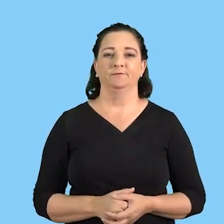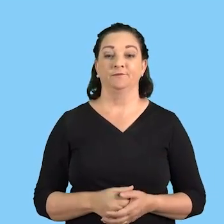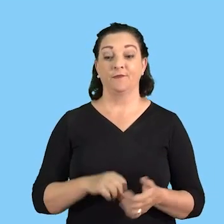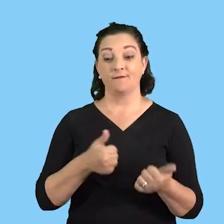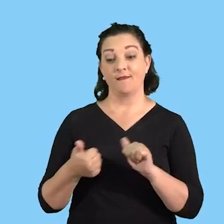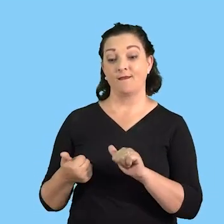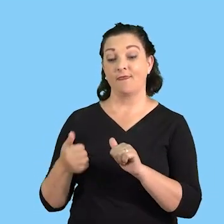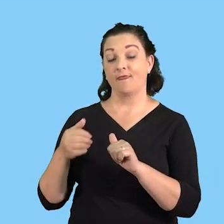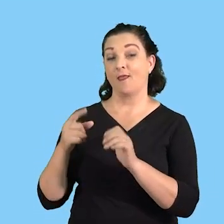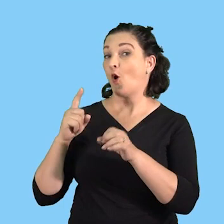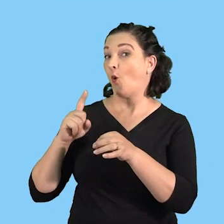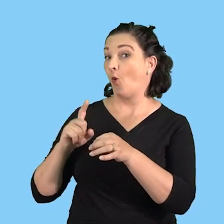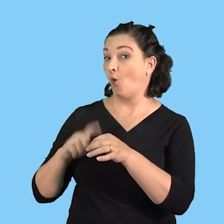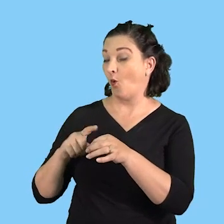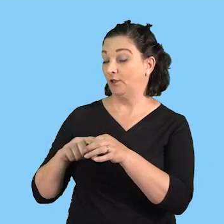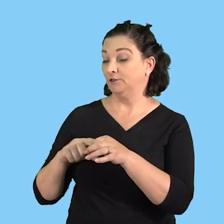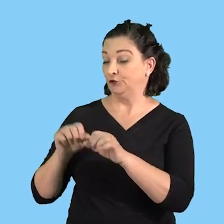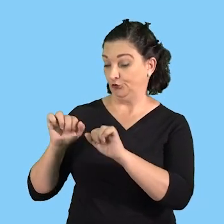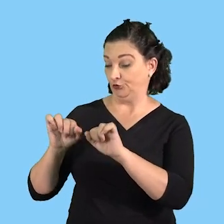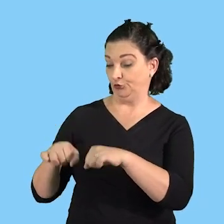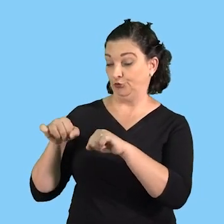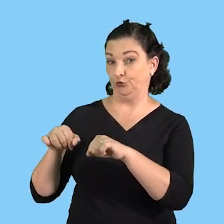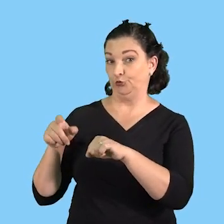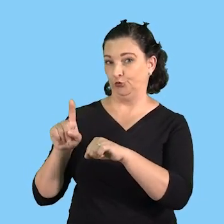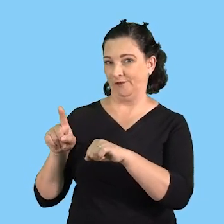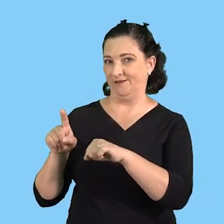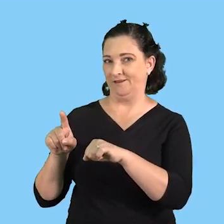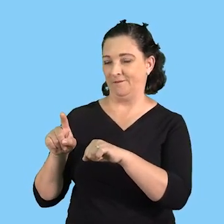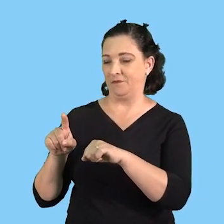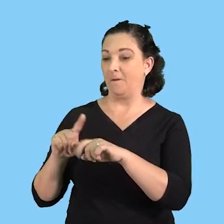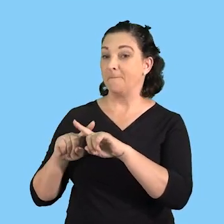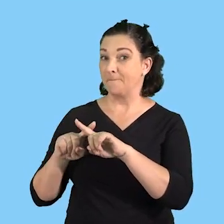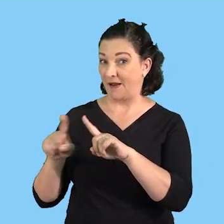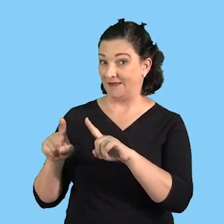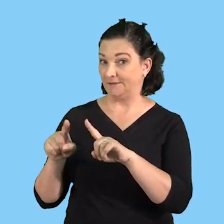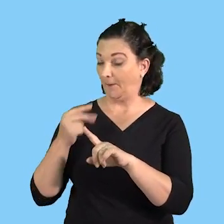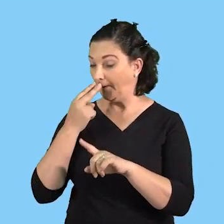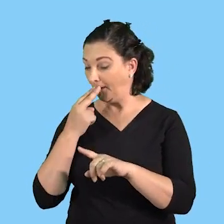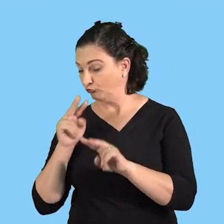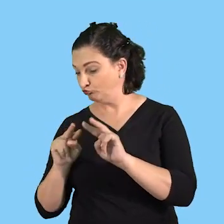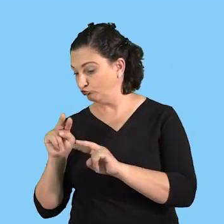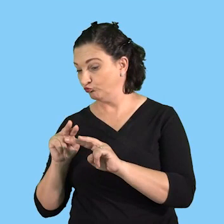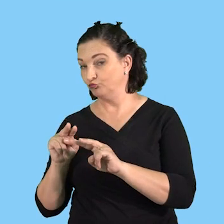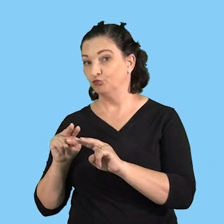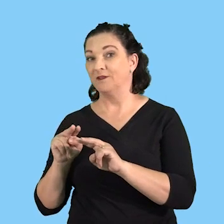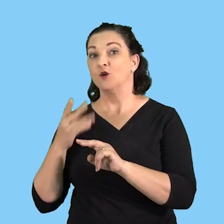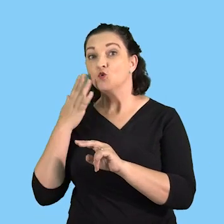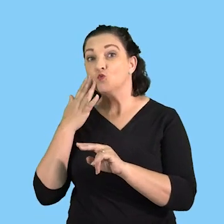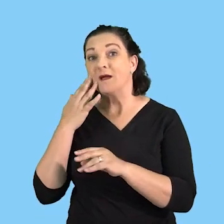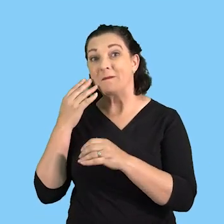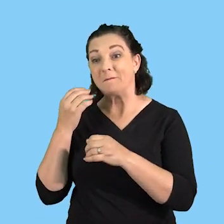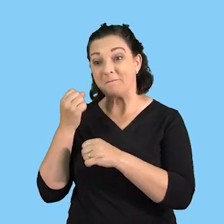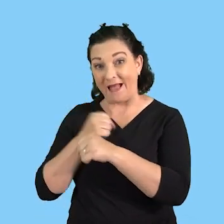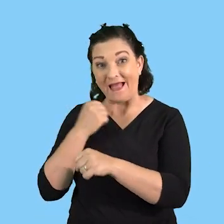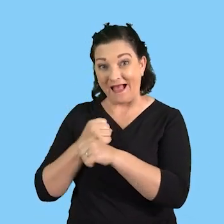Quality assurance, on the other hand, is when inspection is carried out during as well as after the